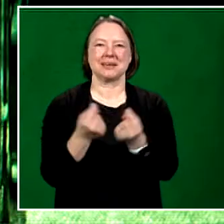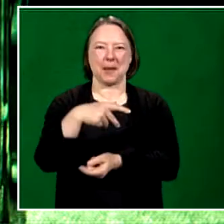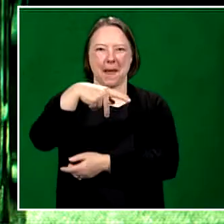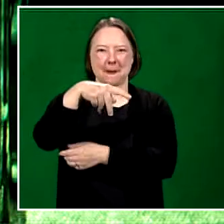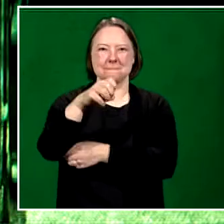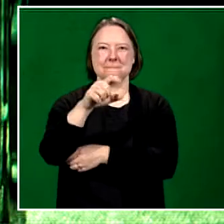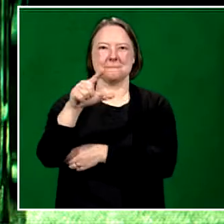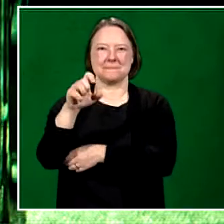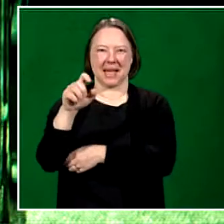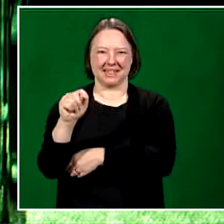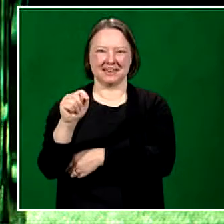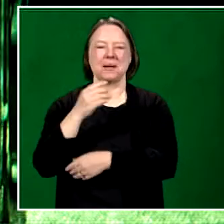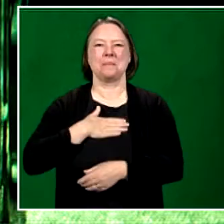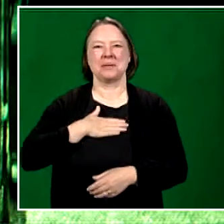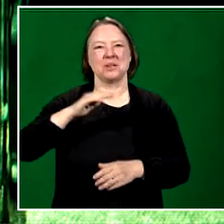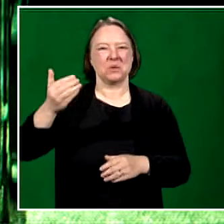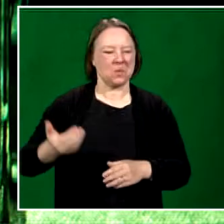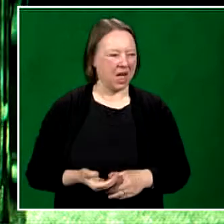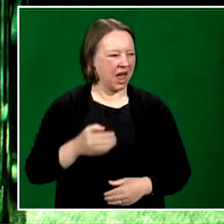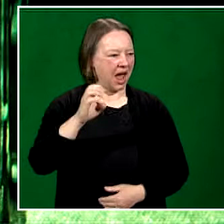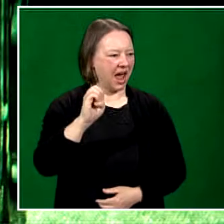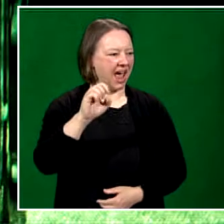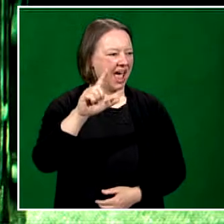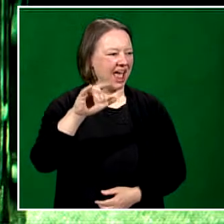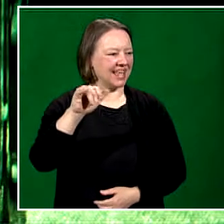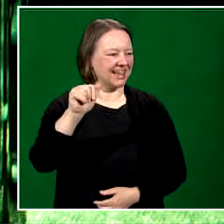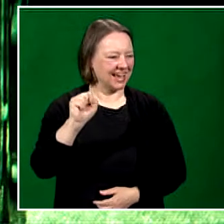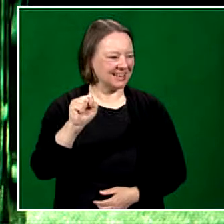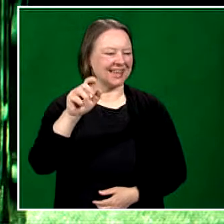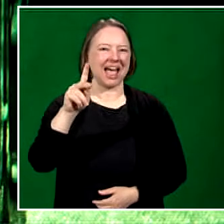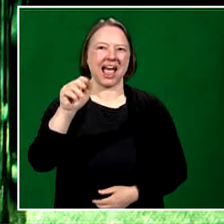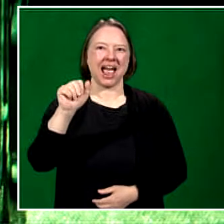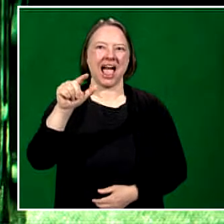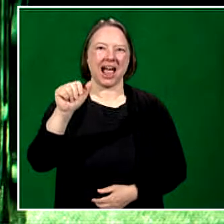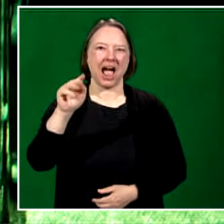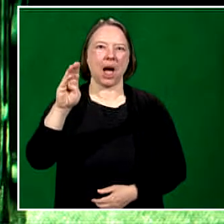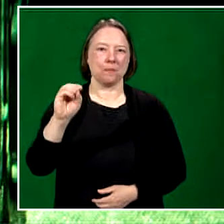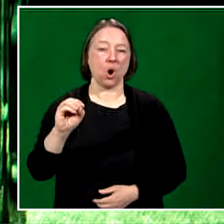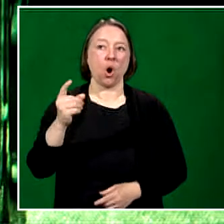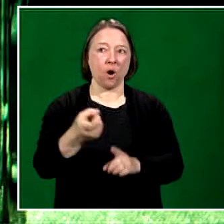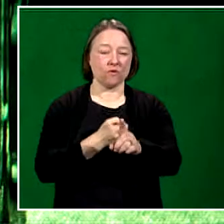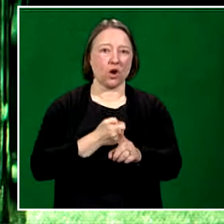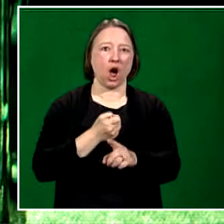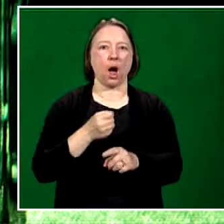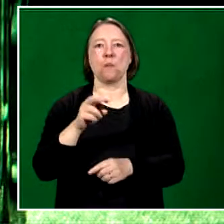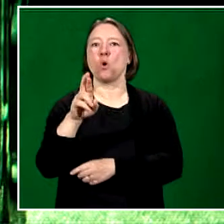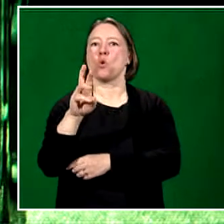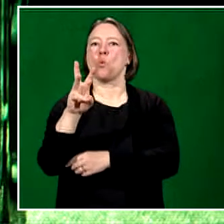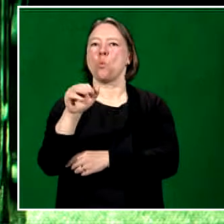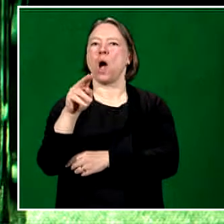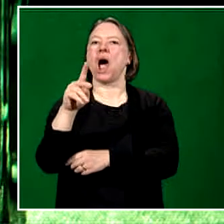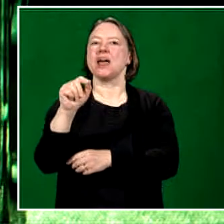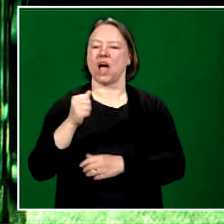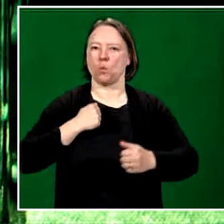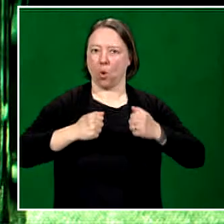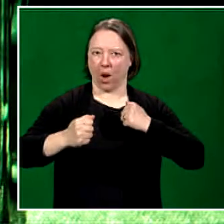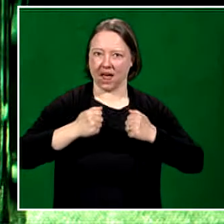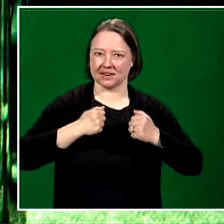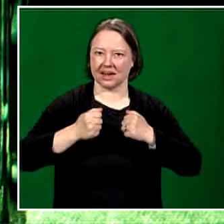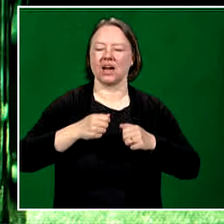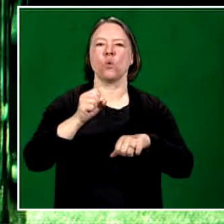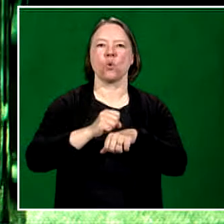Pellet. Please welcome Elias Kagabo, who hails from Rwanda and is now working towards